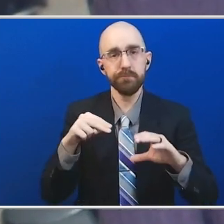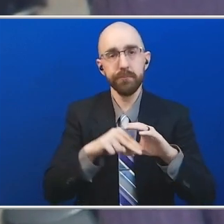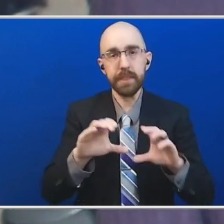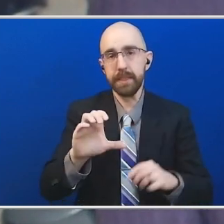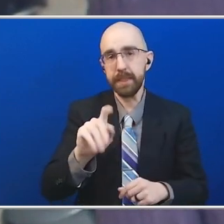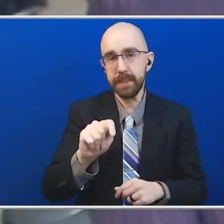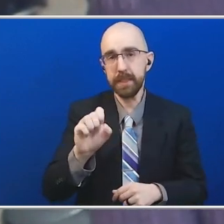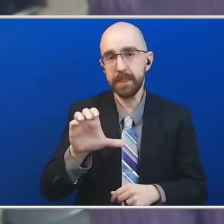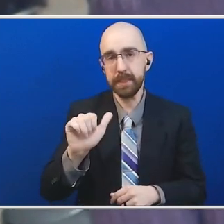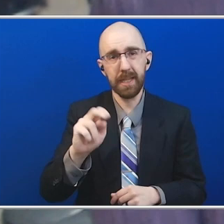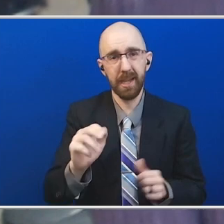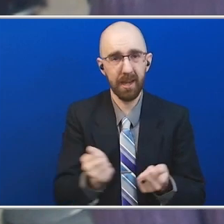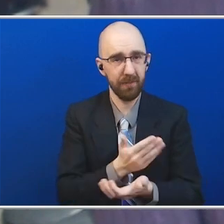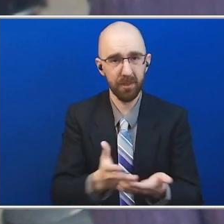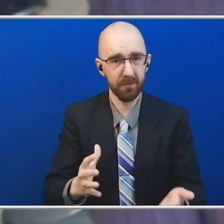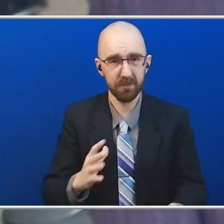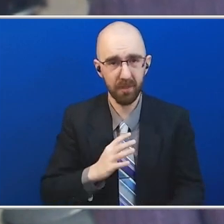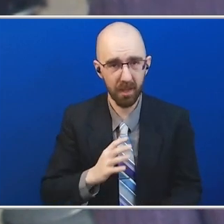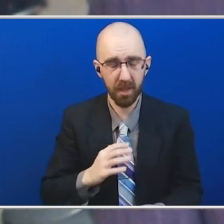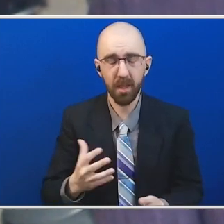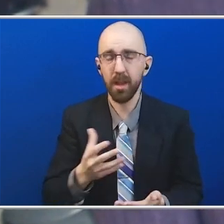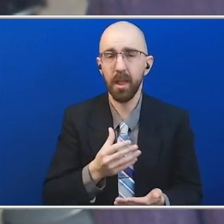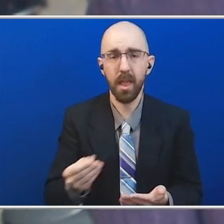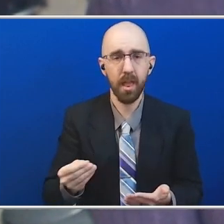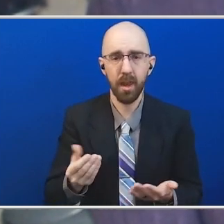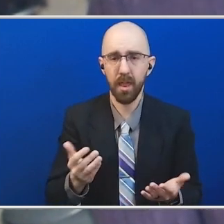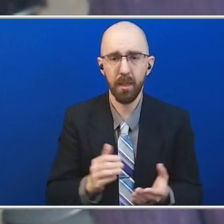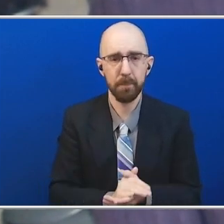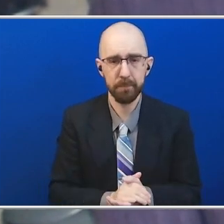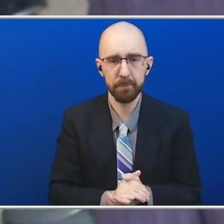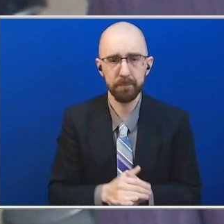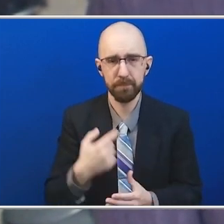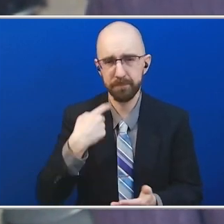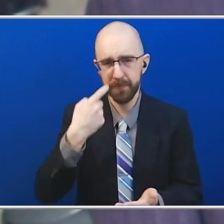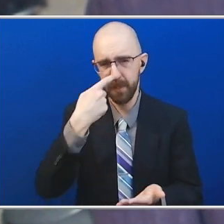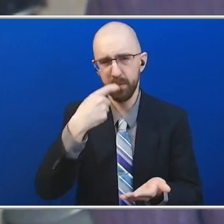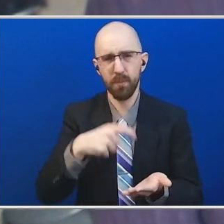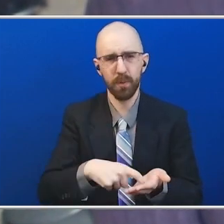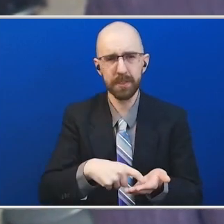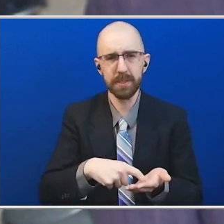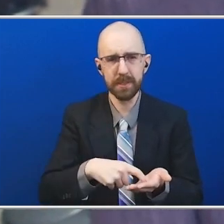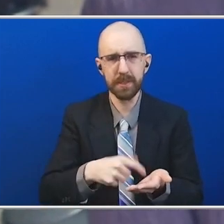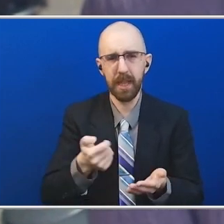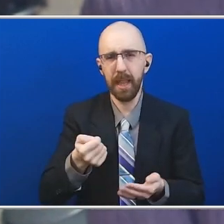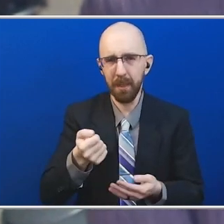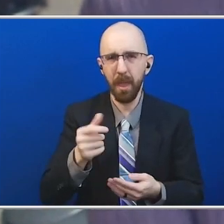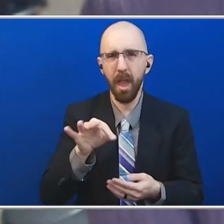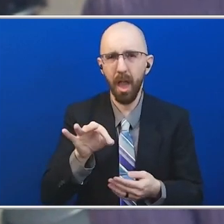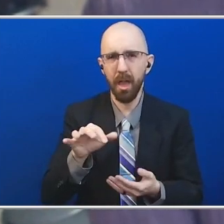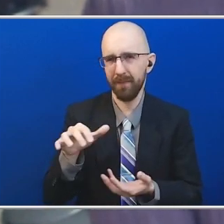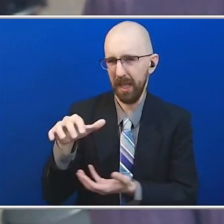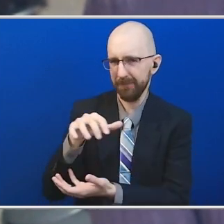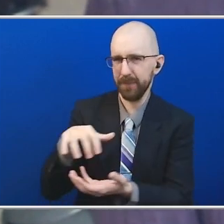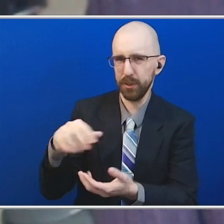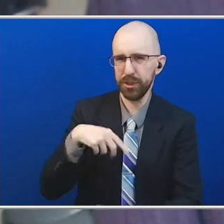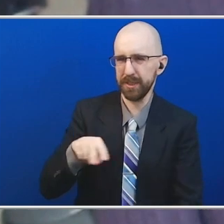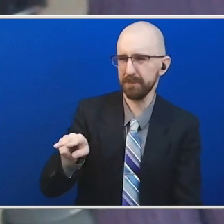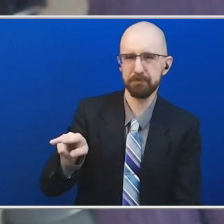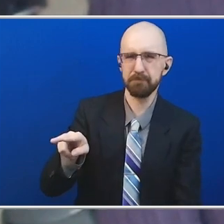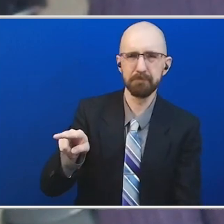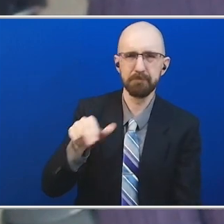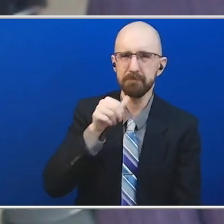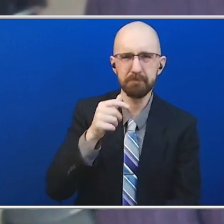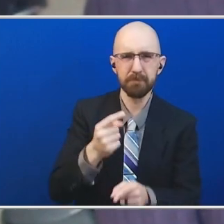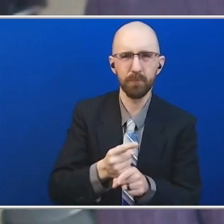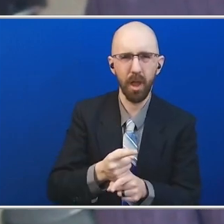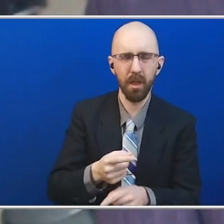fine, and I noticed a little bit of confusion at times, and